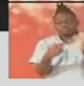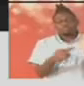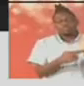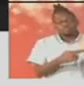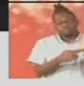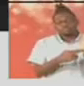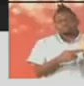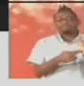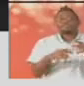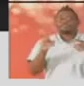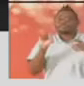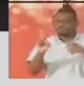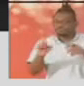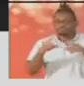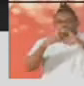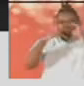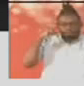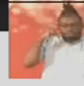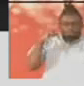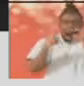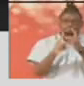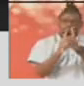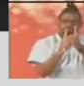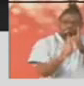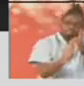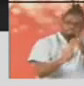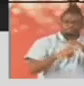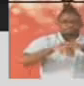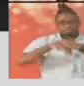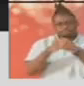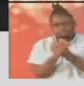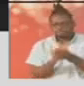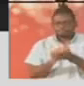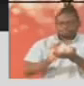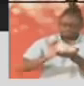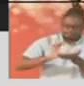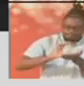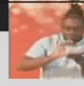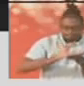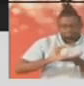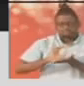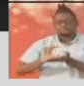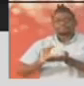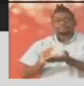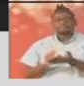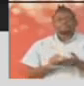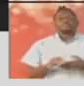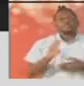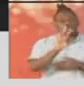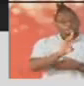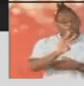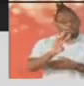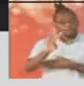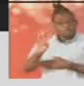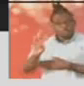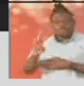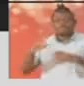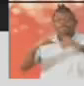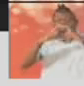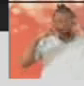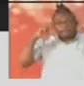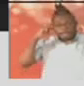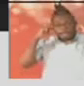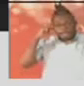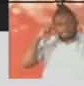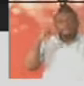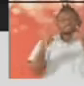physical distancing, and hand hygiene, as it's been termed the 3 W's: wear your mask, wash your hands, watch your distance.